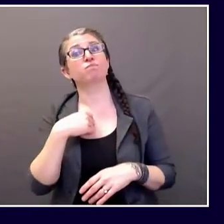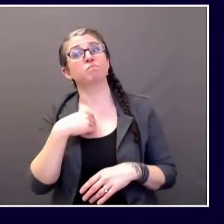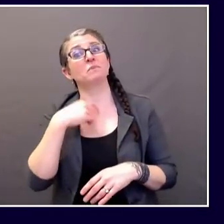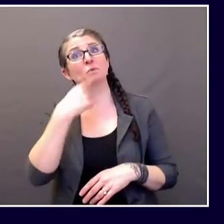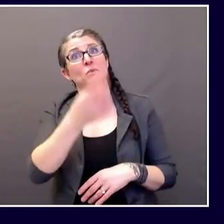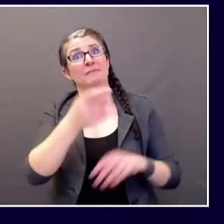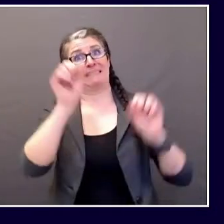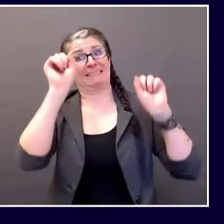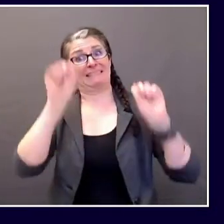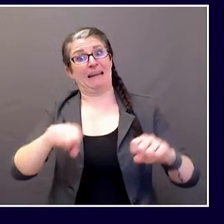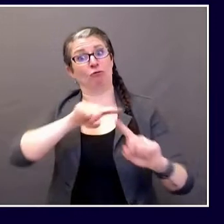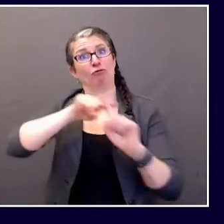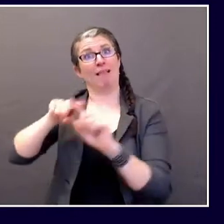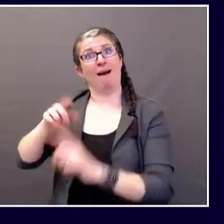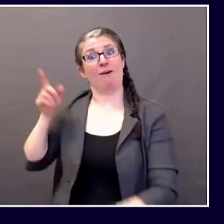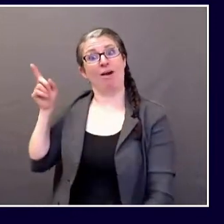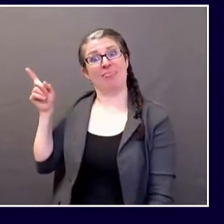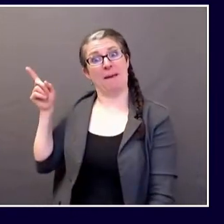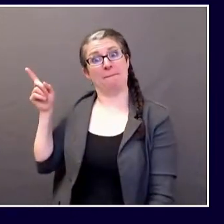Okay, I see.